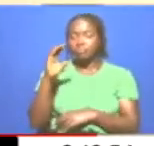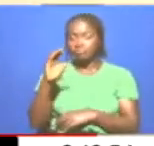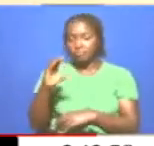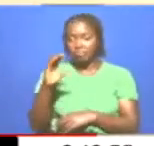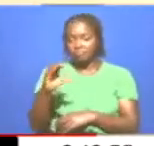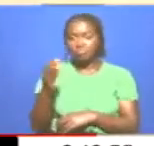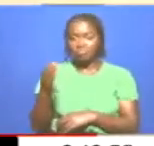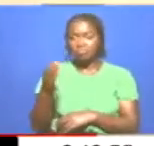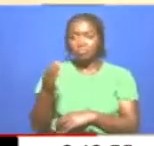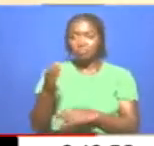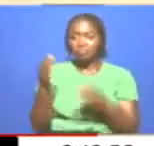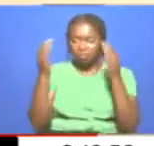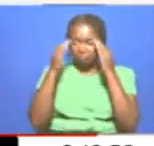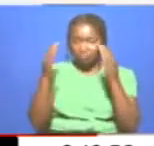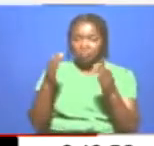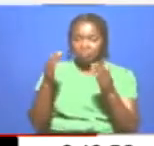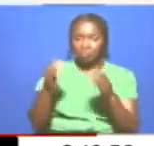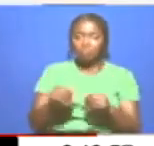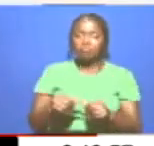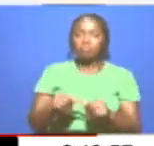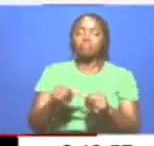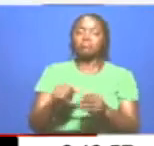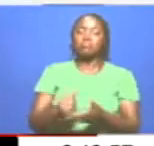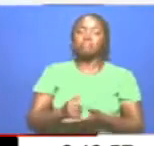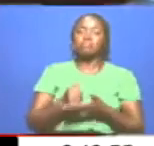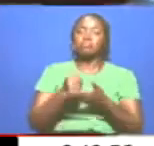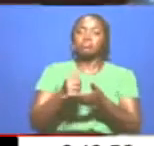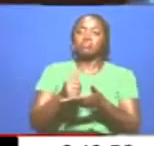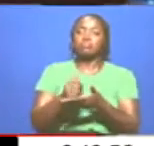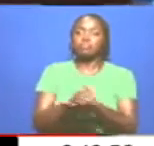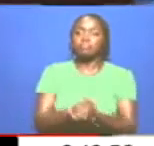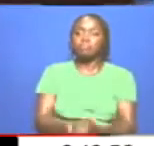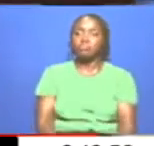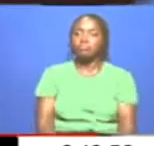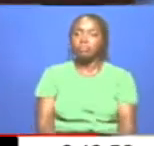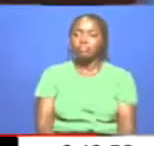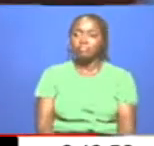center in their respective capacities. Wycliffe Okech, Prime Edition, Kisumu County.